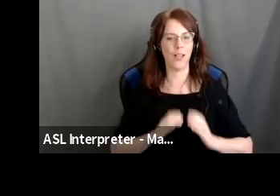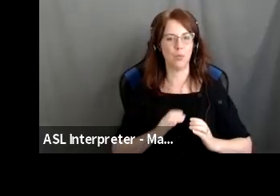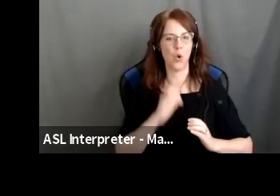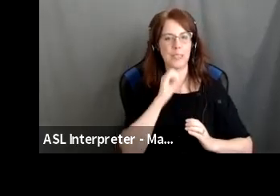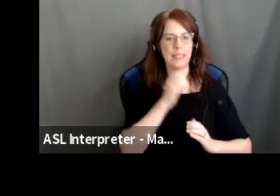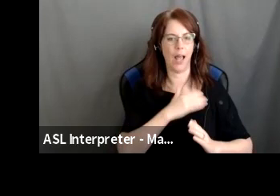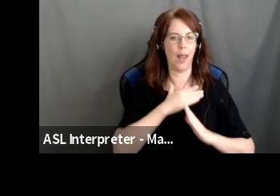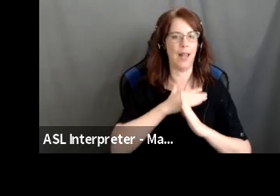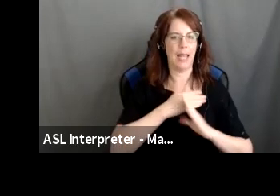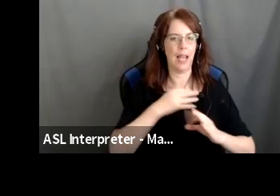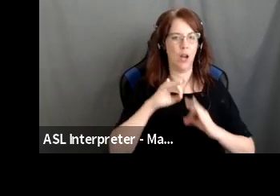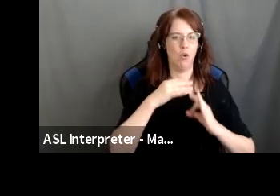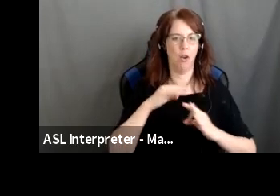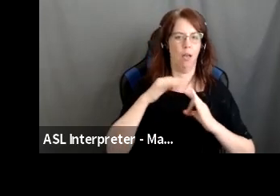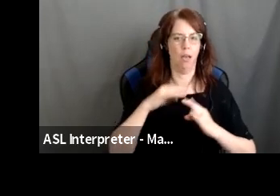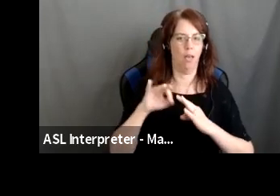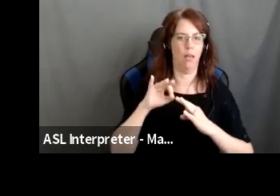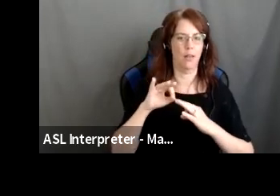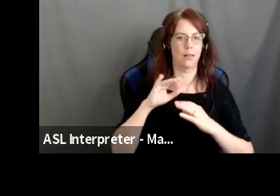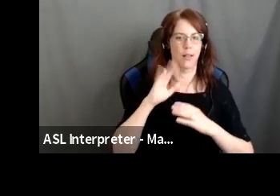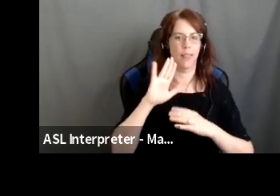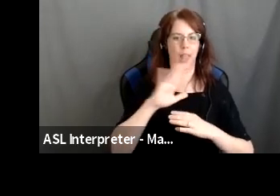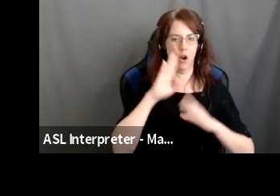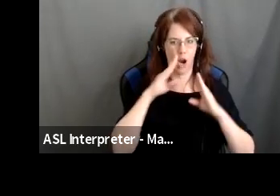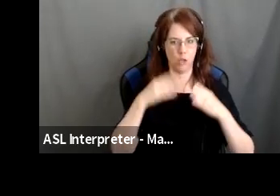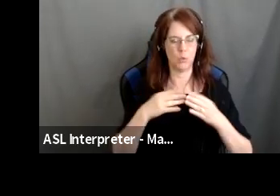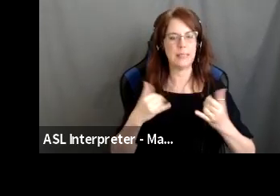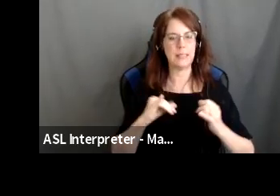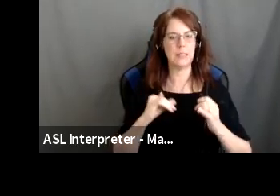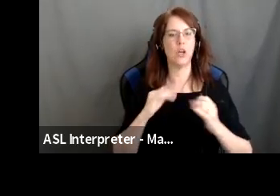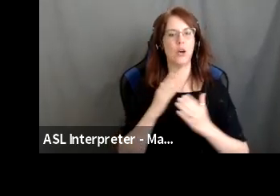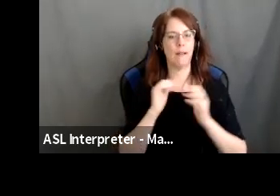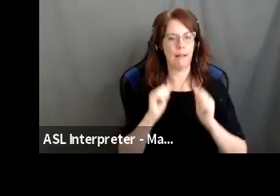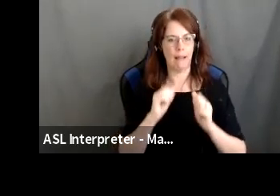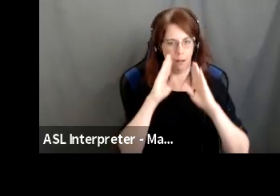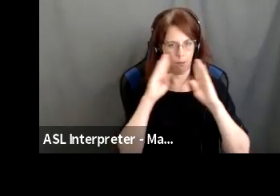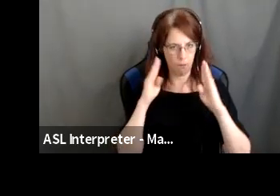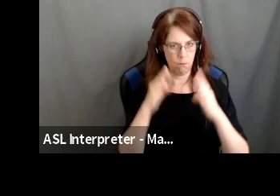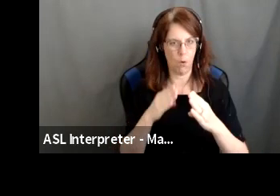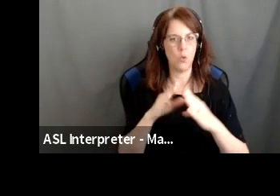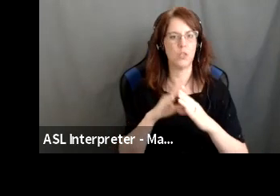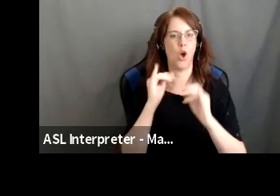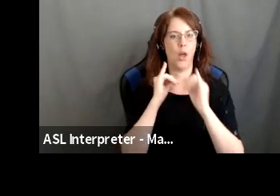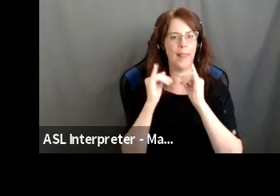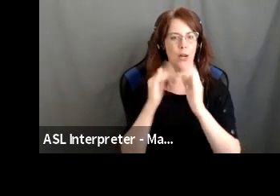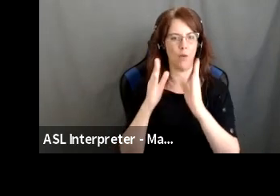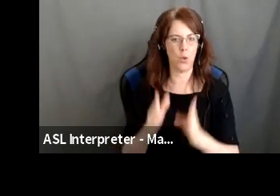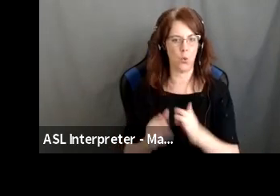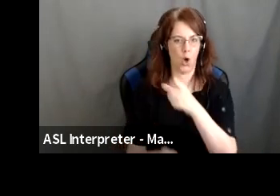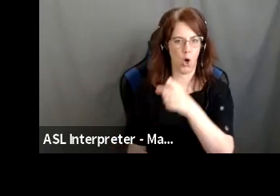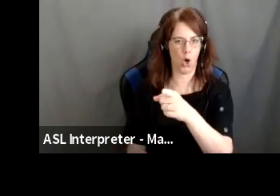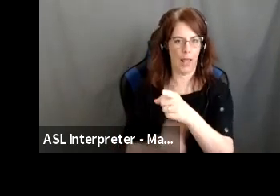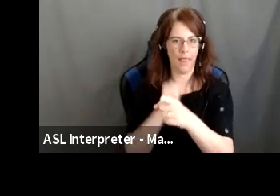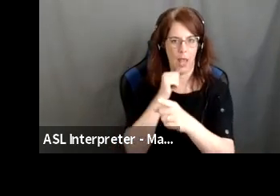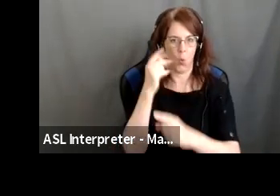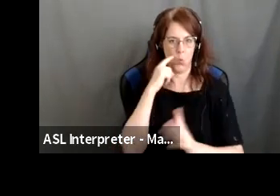disrupting their concentration too much, so they can still concentrate on the interviewer, and that the interviewer is not seeing too much,